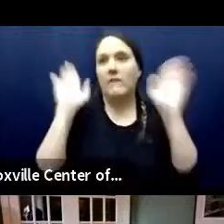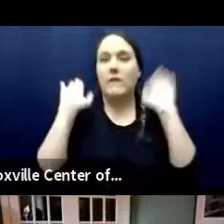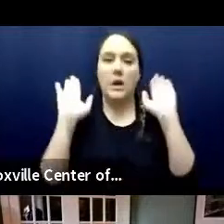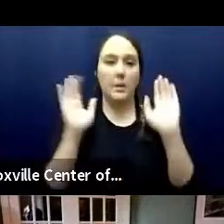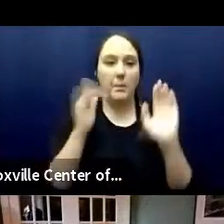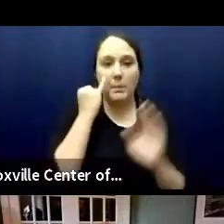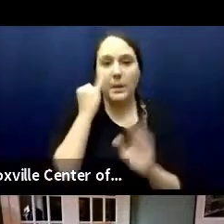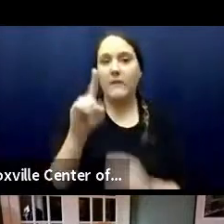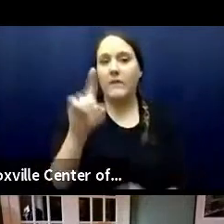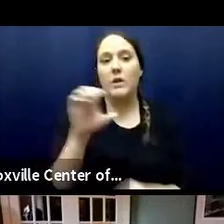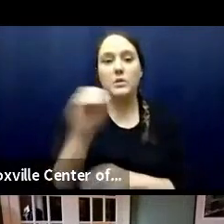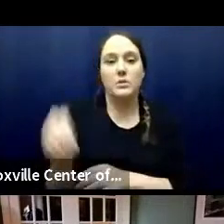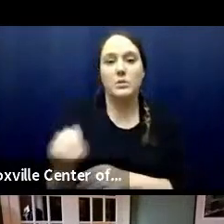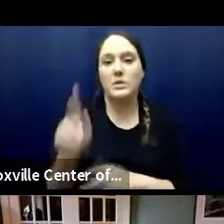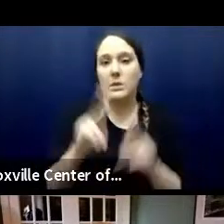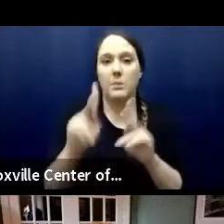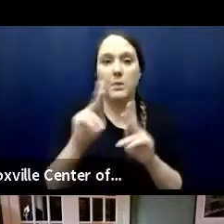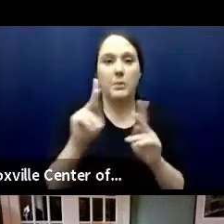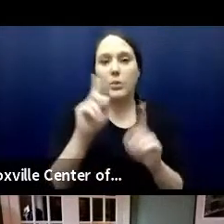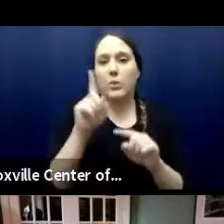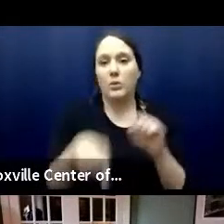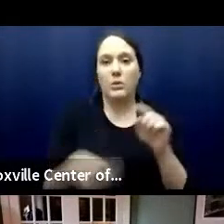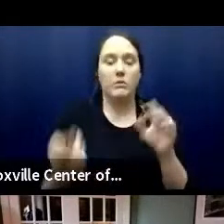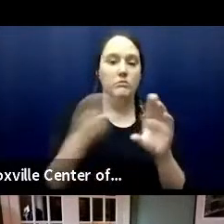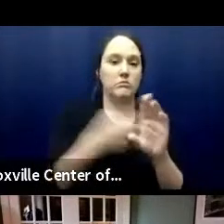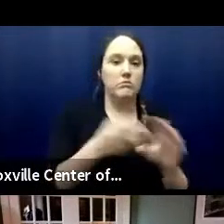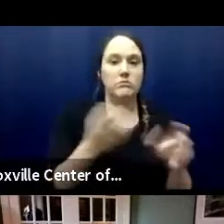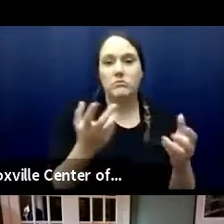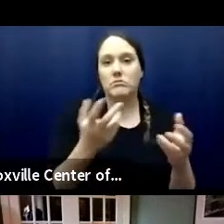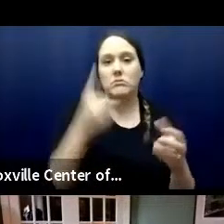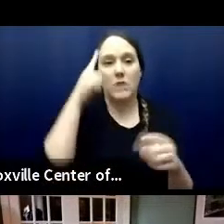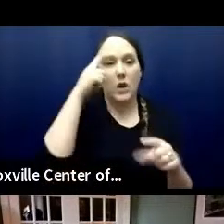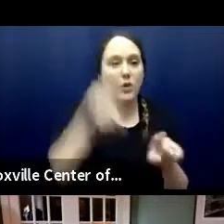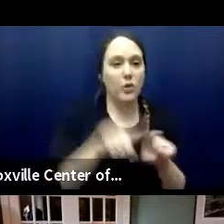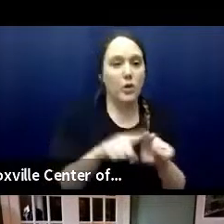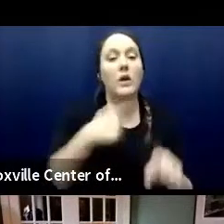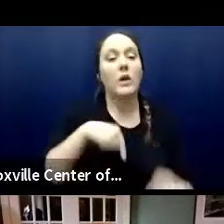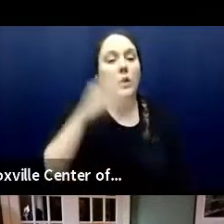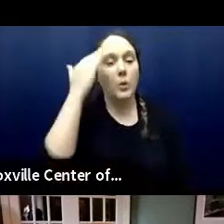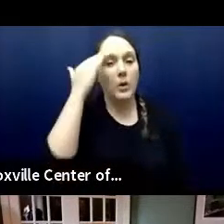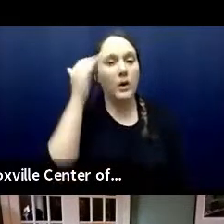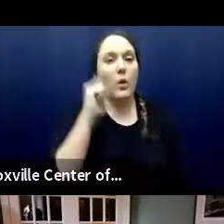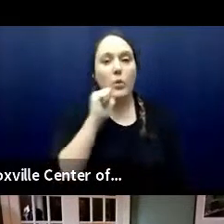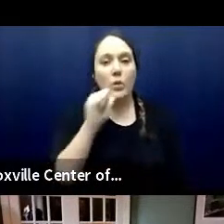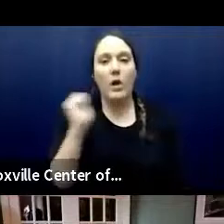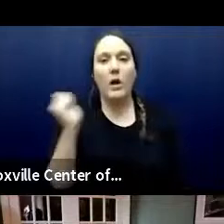get 100% people on board. And we know not everyone is going to comply